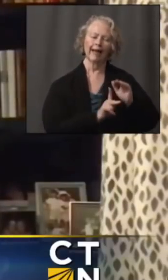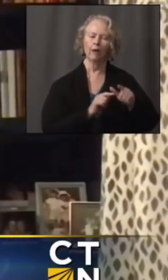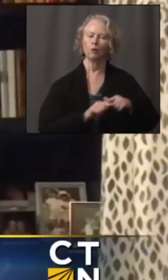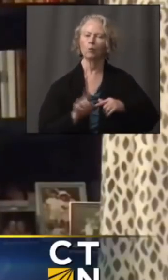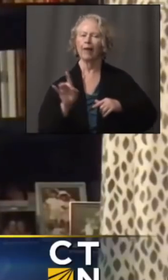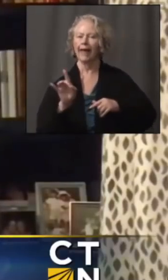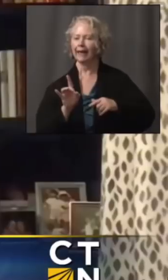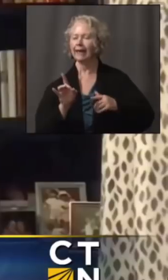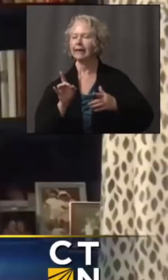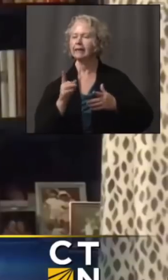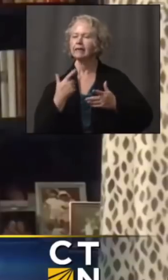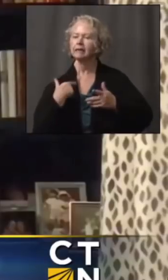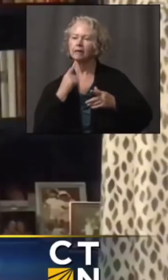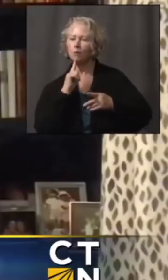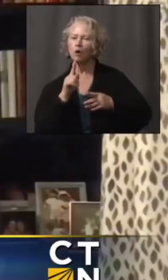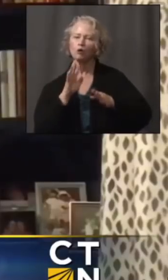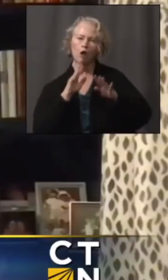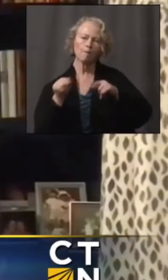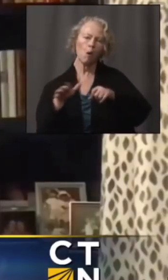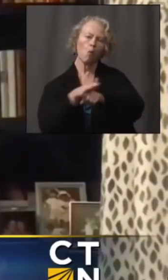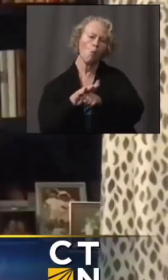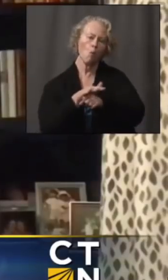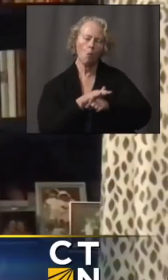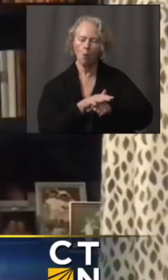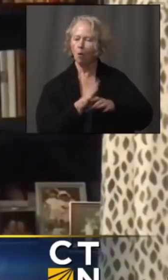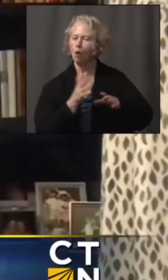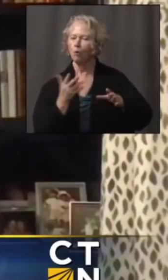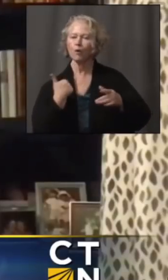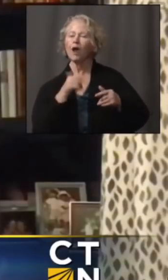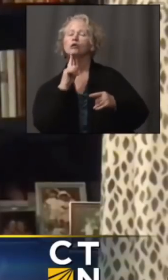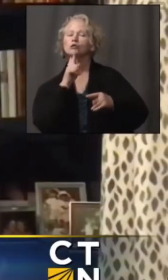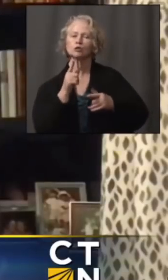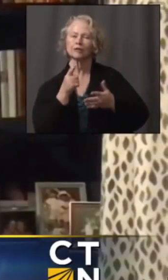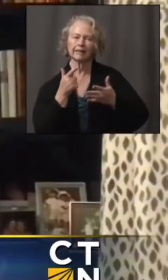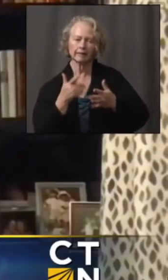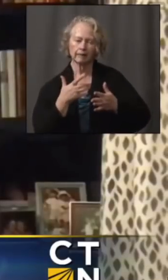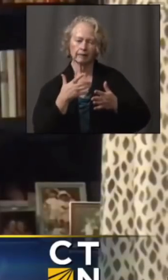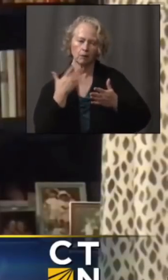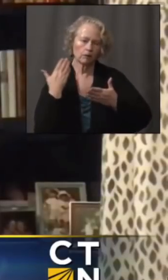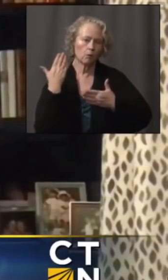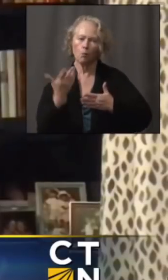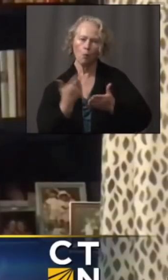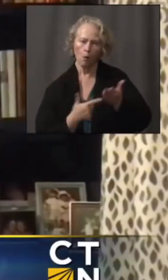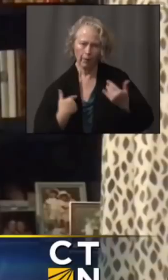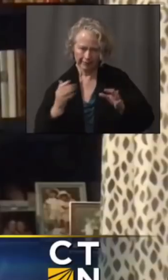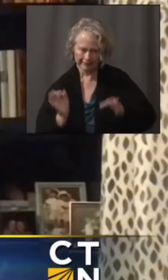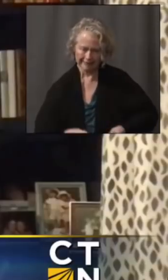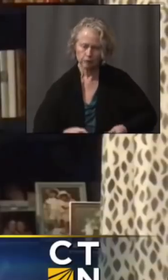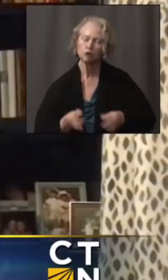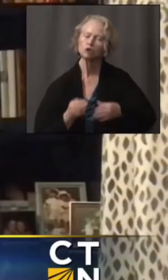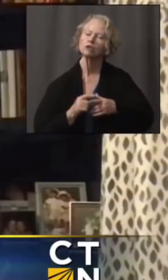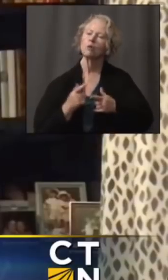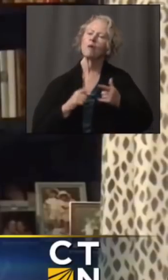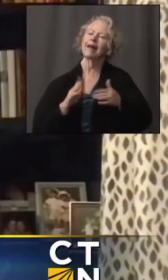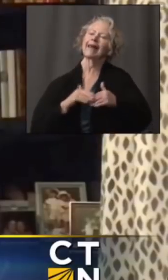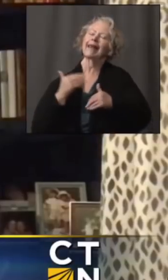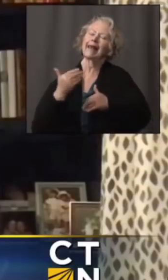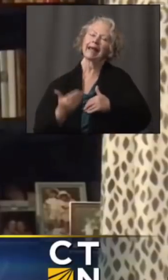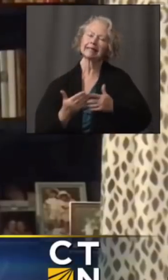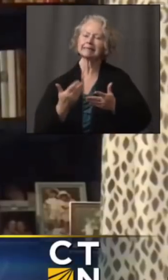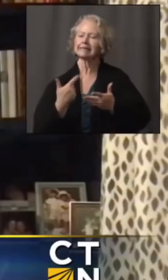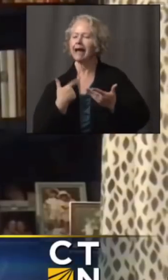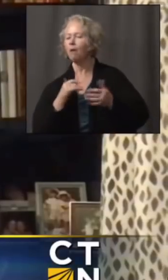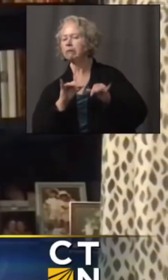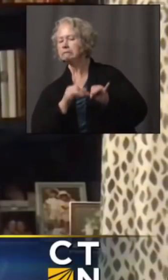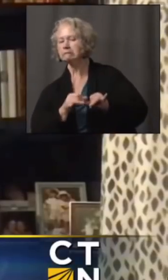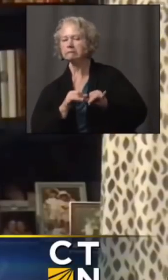So each of the local jurisdictions don't get too far ahead of us there. And we're thinking broadly about what next steps and metrics might be